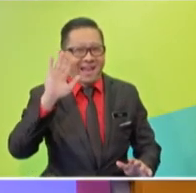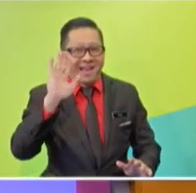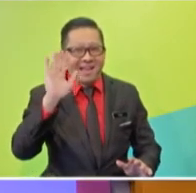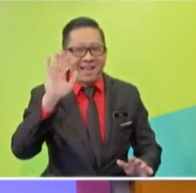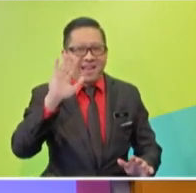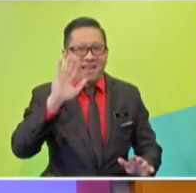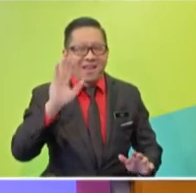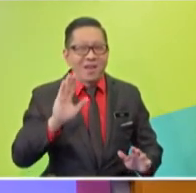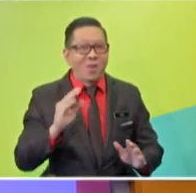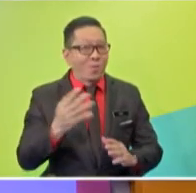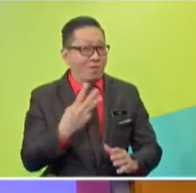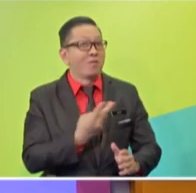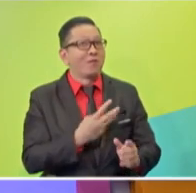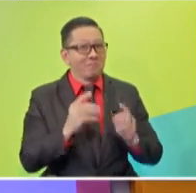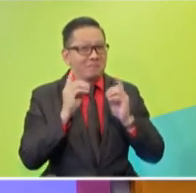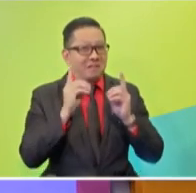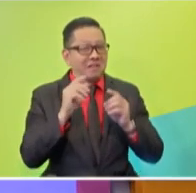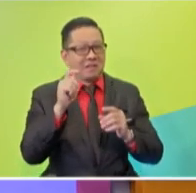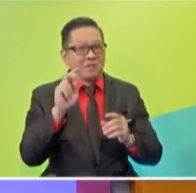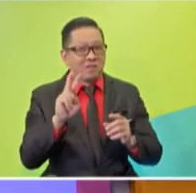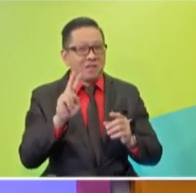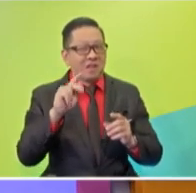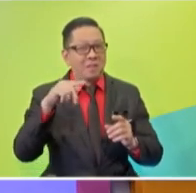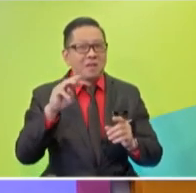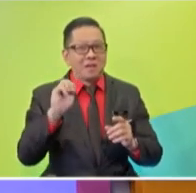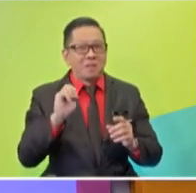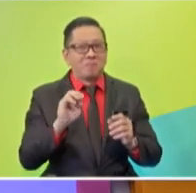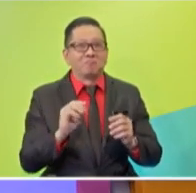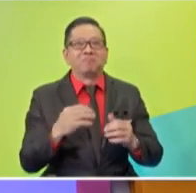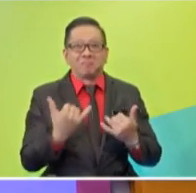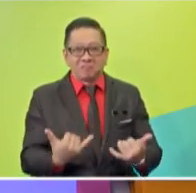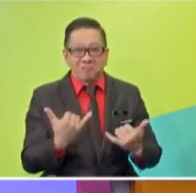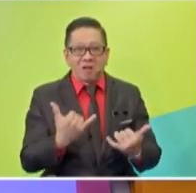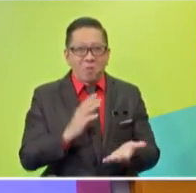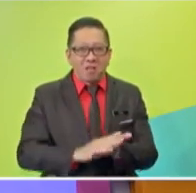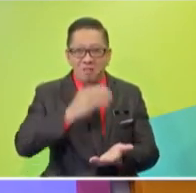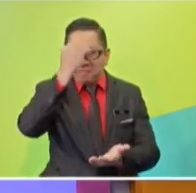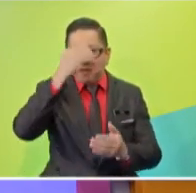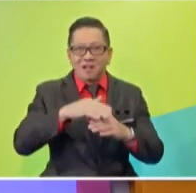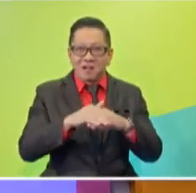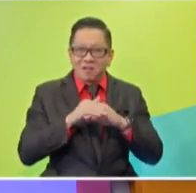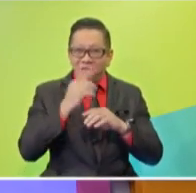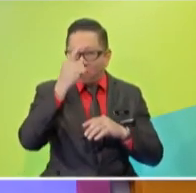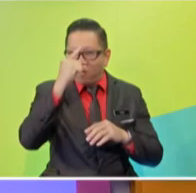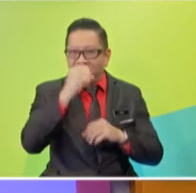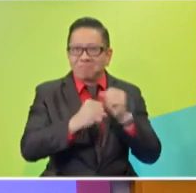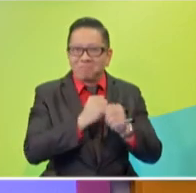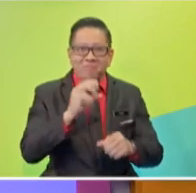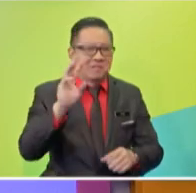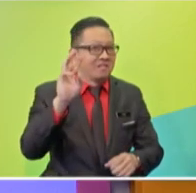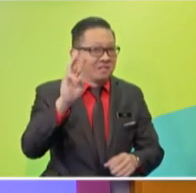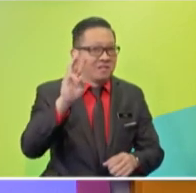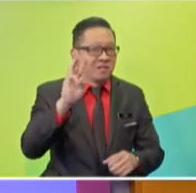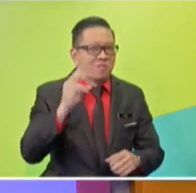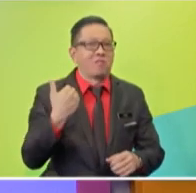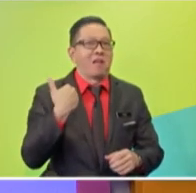DidikTV KPM for Tahap 2. Today, we are learning English for Year 6. And we